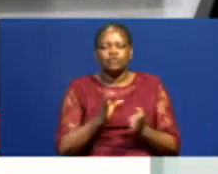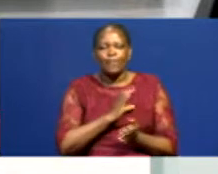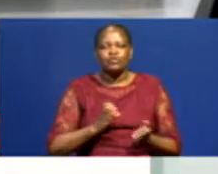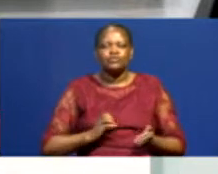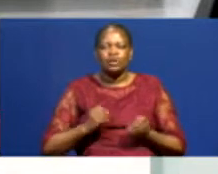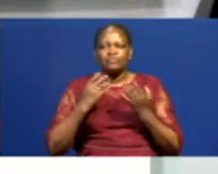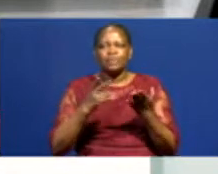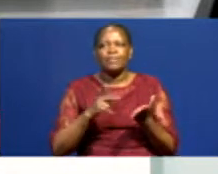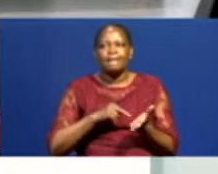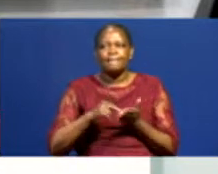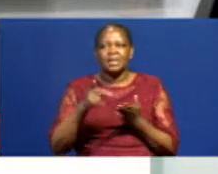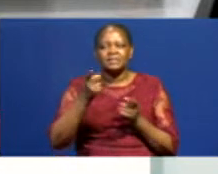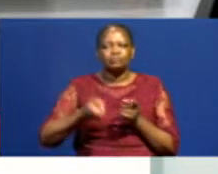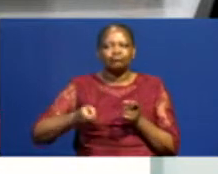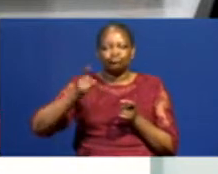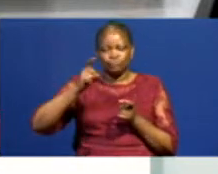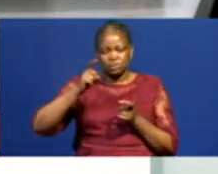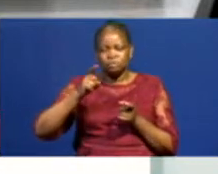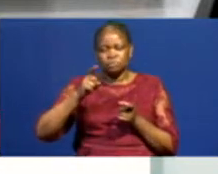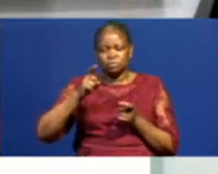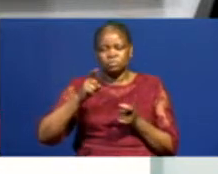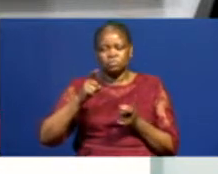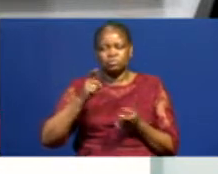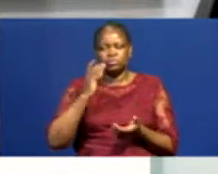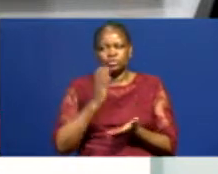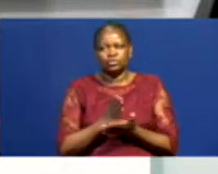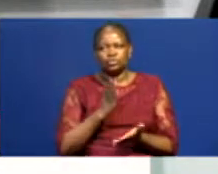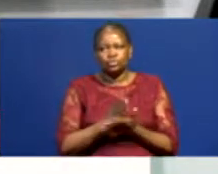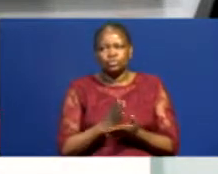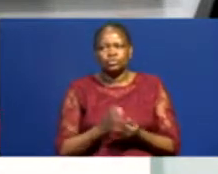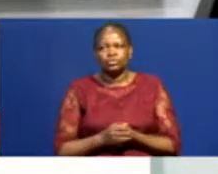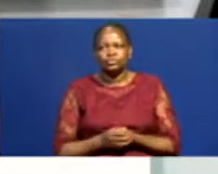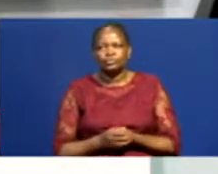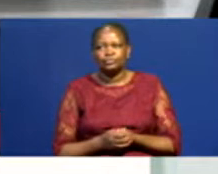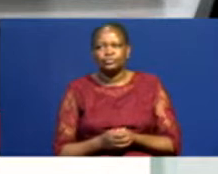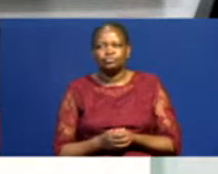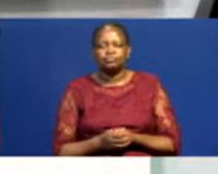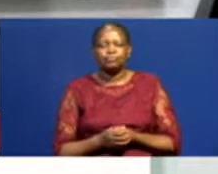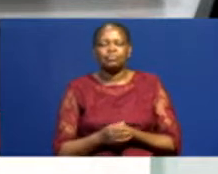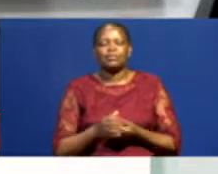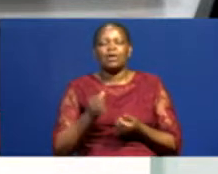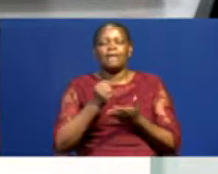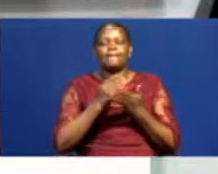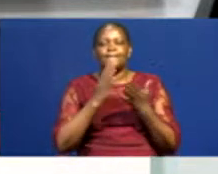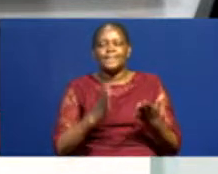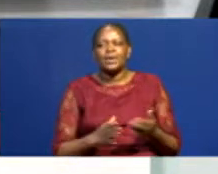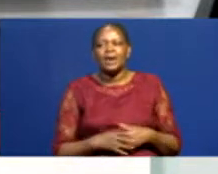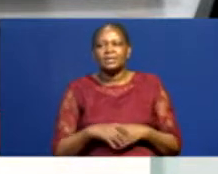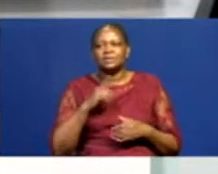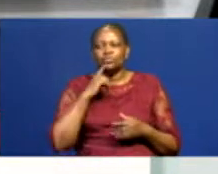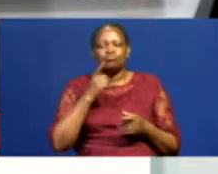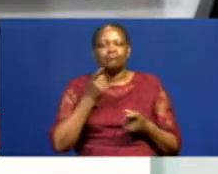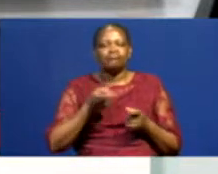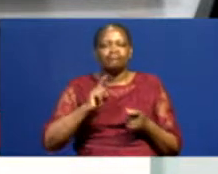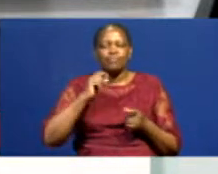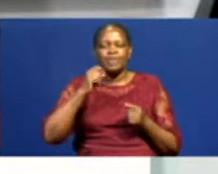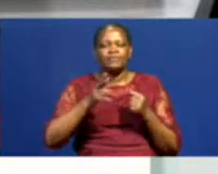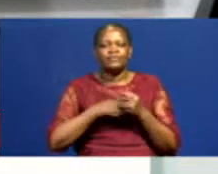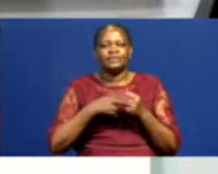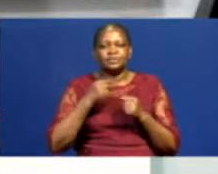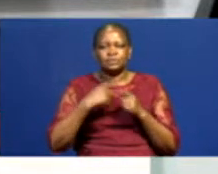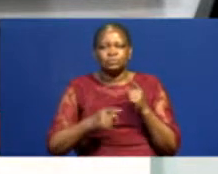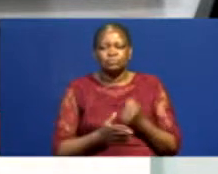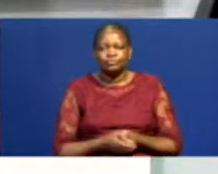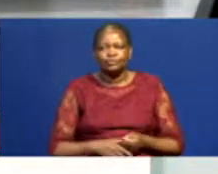them a pay increment despite their employer already handing them a 9.5% pay increment in July this year. Speaking in